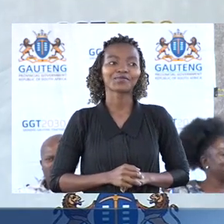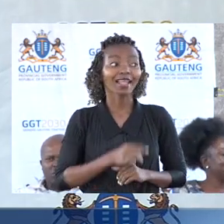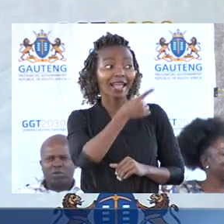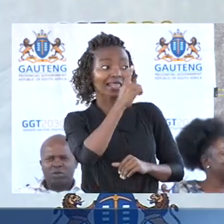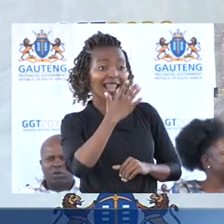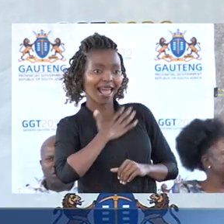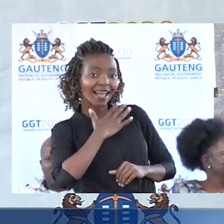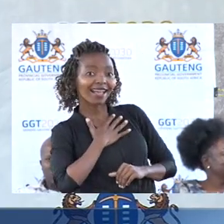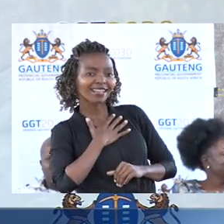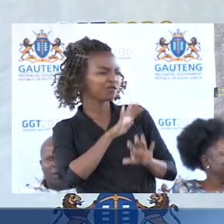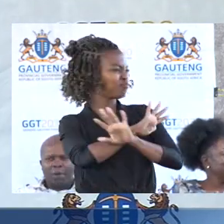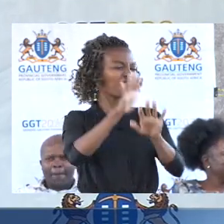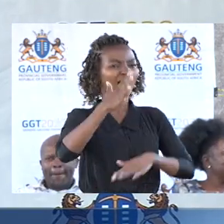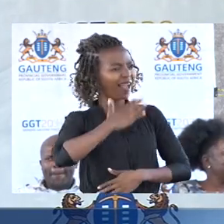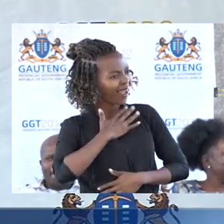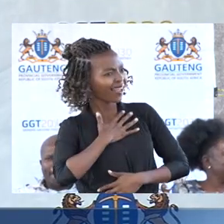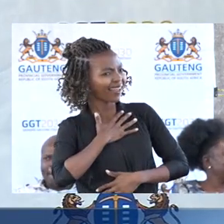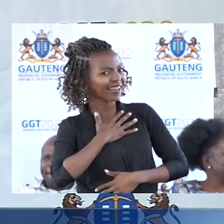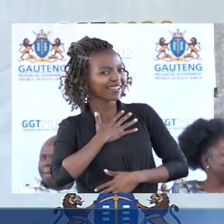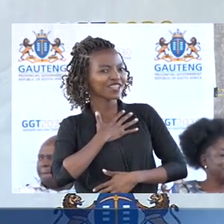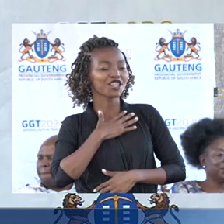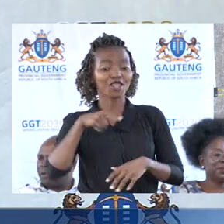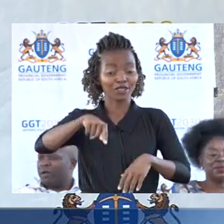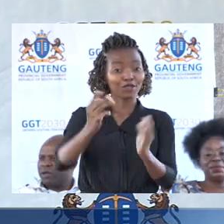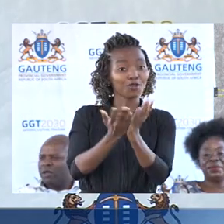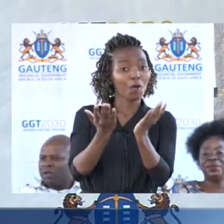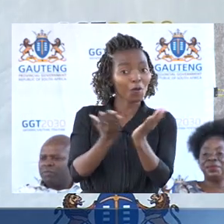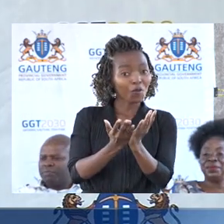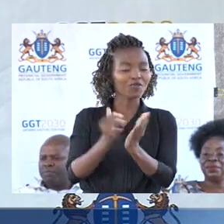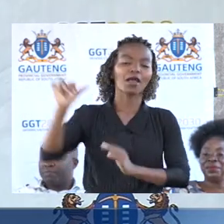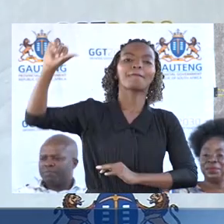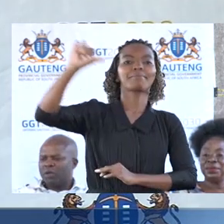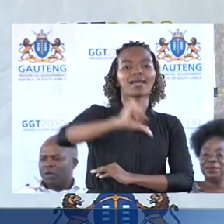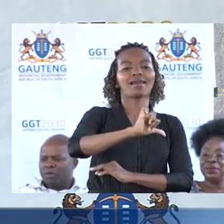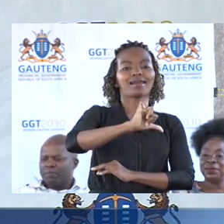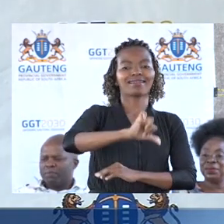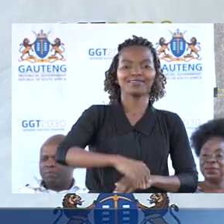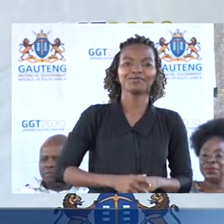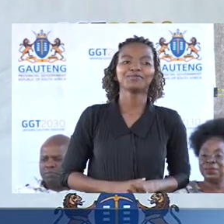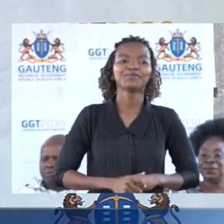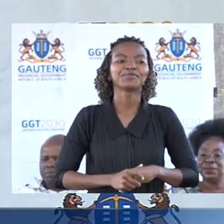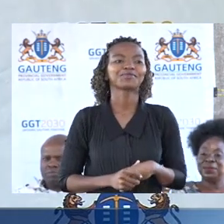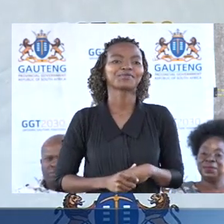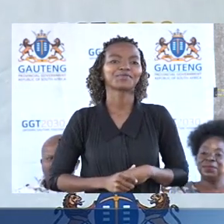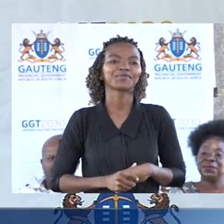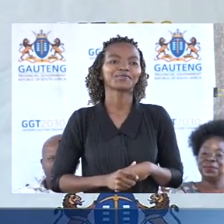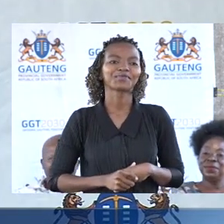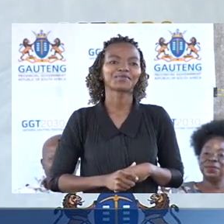Batanda, bangathandi, iMayibuye ibuyile.